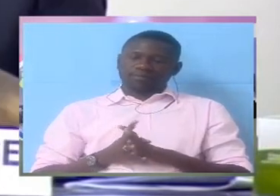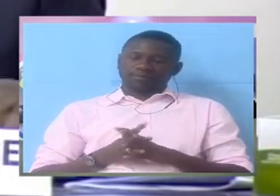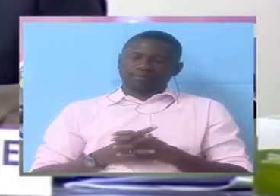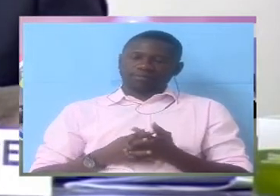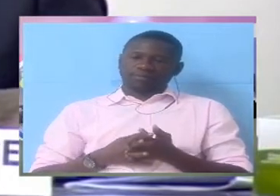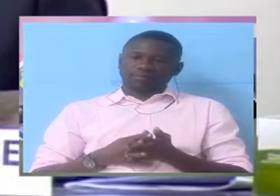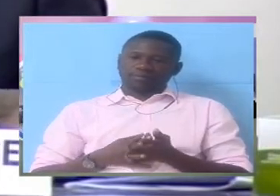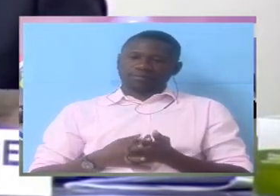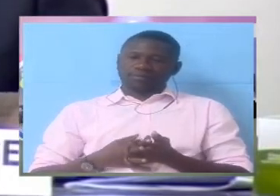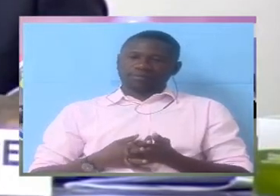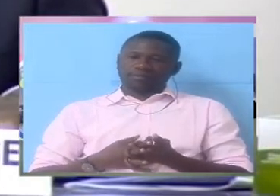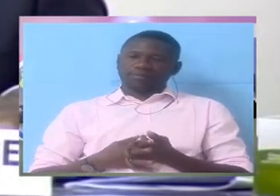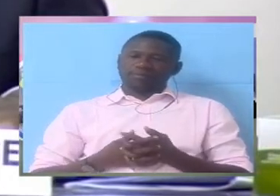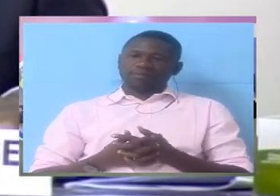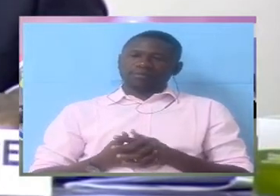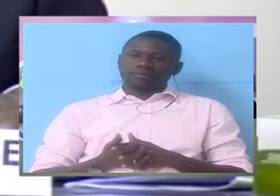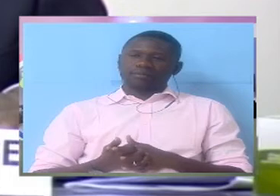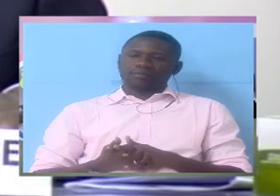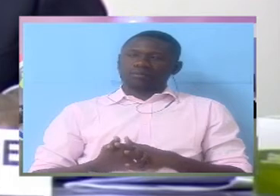mbe je folale.